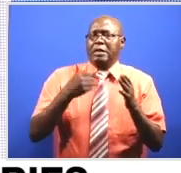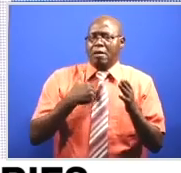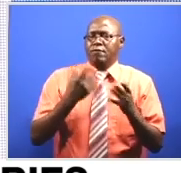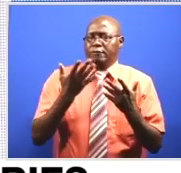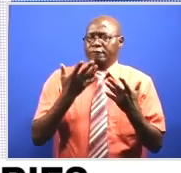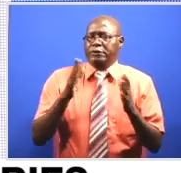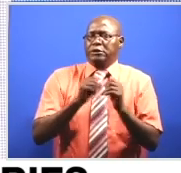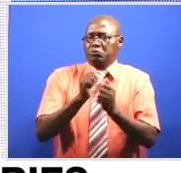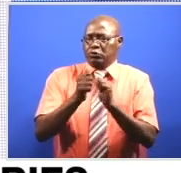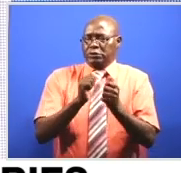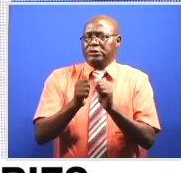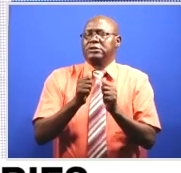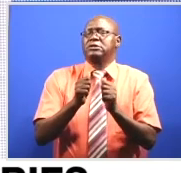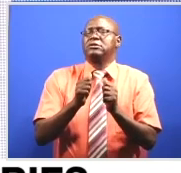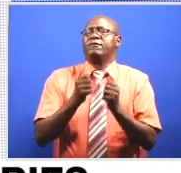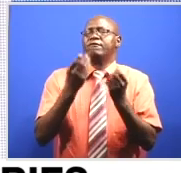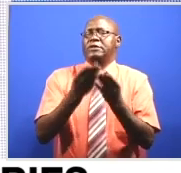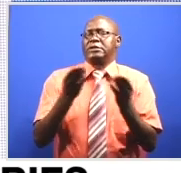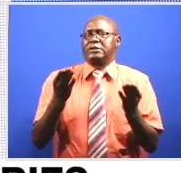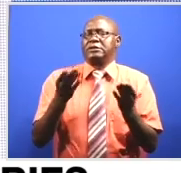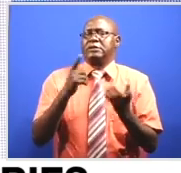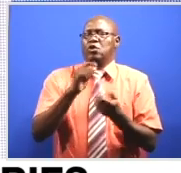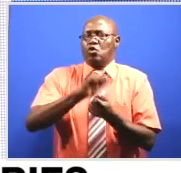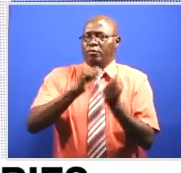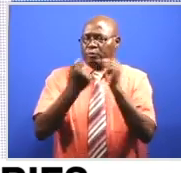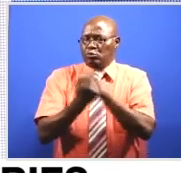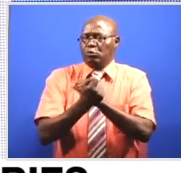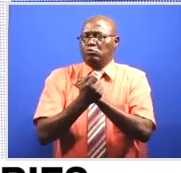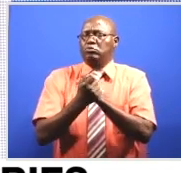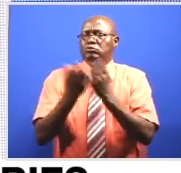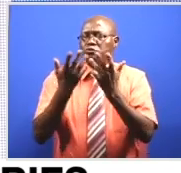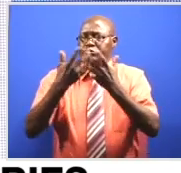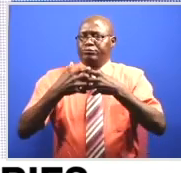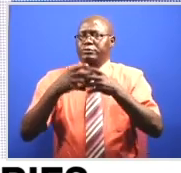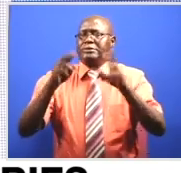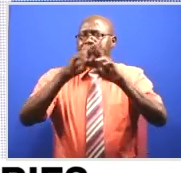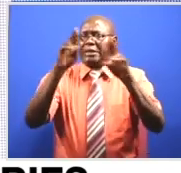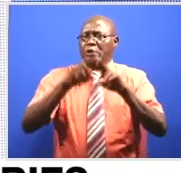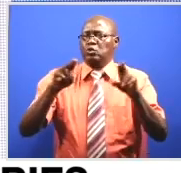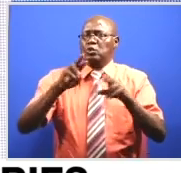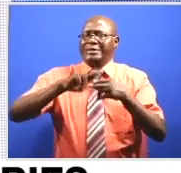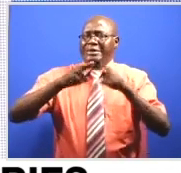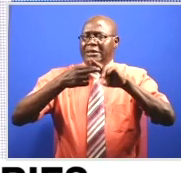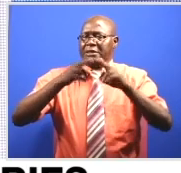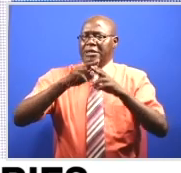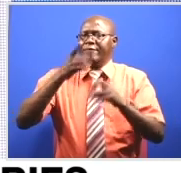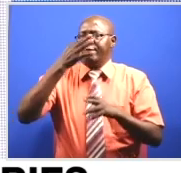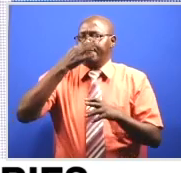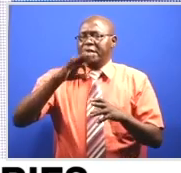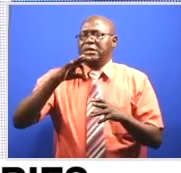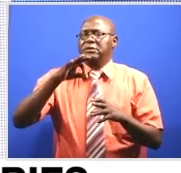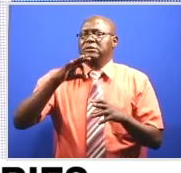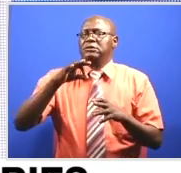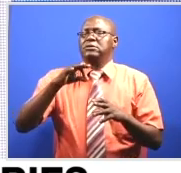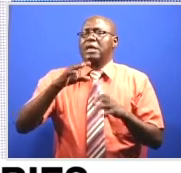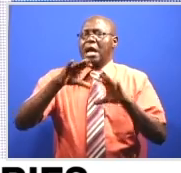sporting facilities being put up to conform to international standards. The stadium will be built by French firm Win-Win Afrique